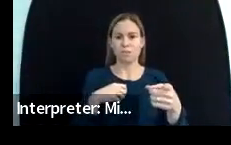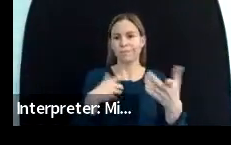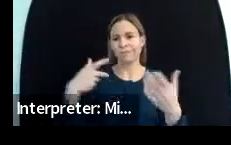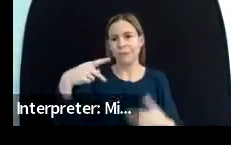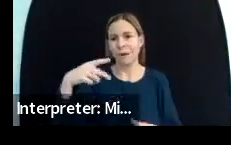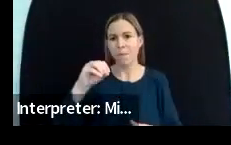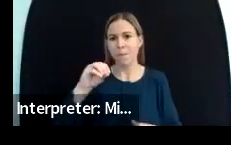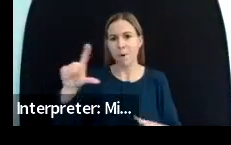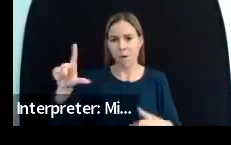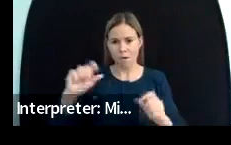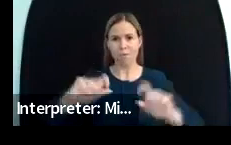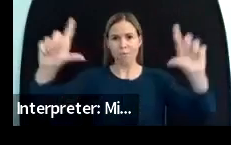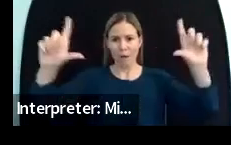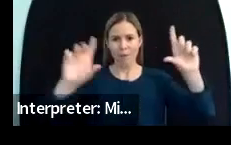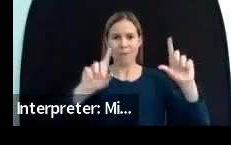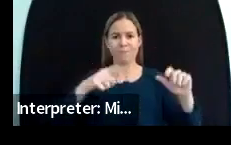poll.